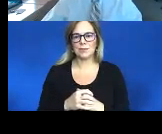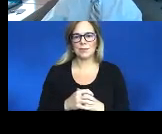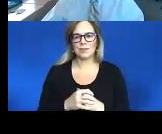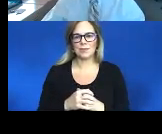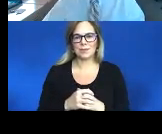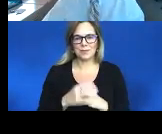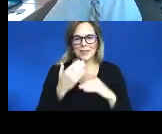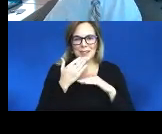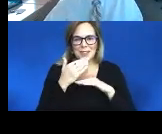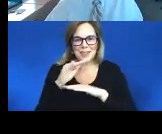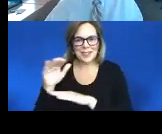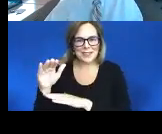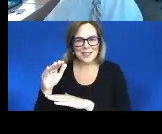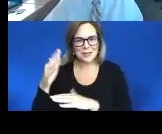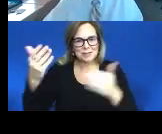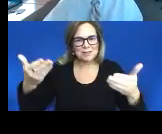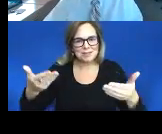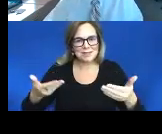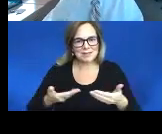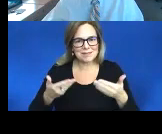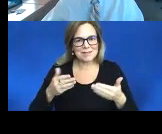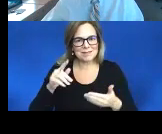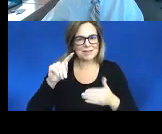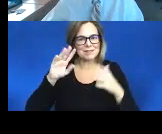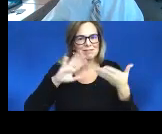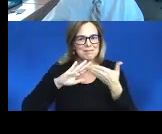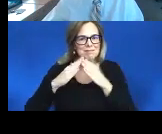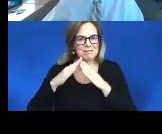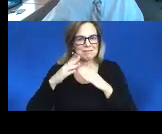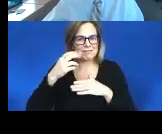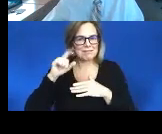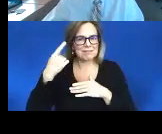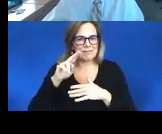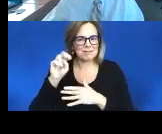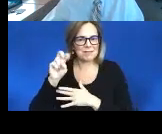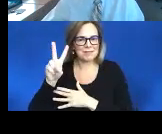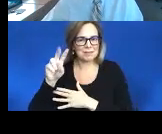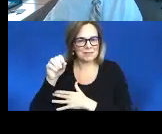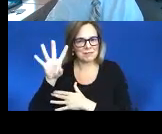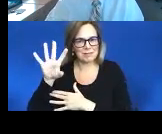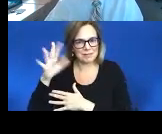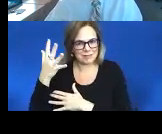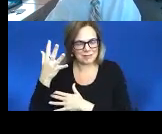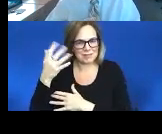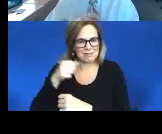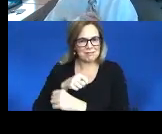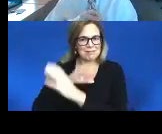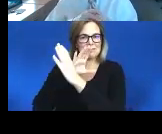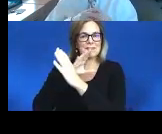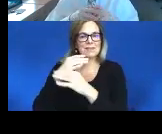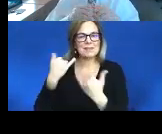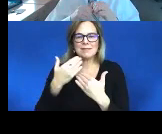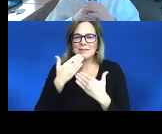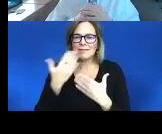Good afternoon, and welcome to the virtual town hall for November 5th. Thank you very much for joining us this afternoon. Today we'll have a number of